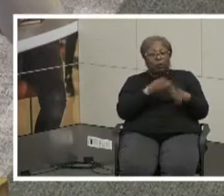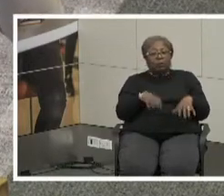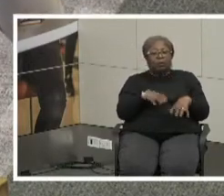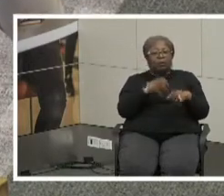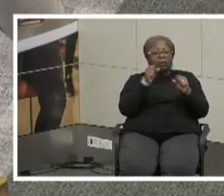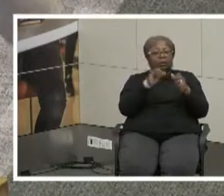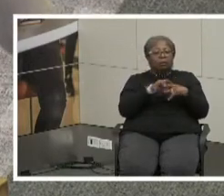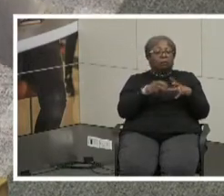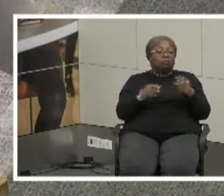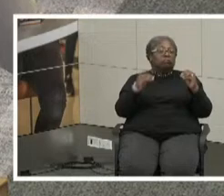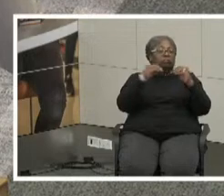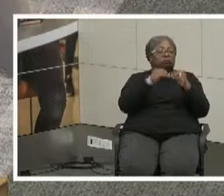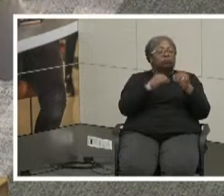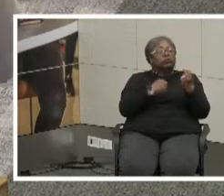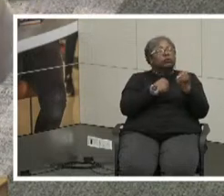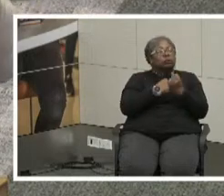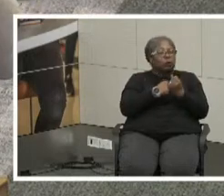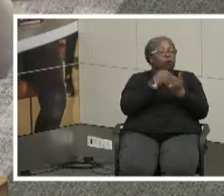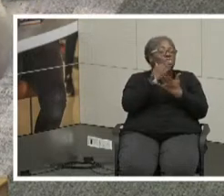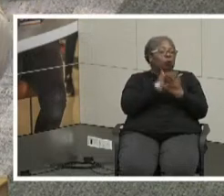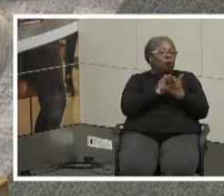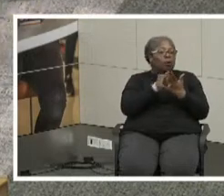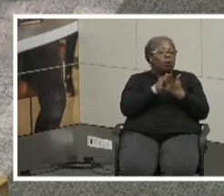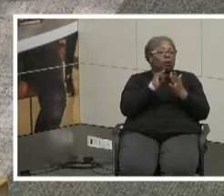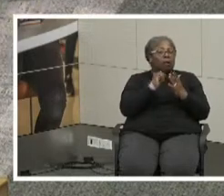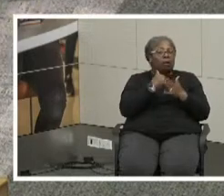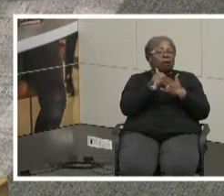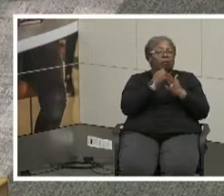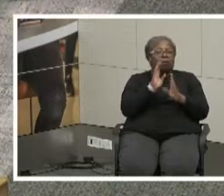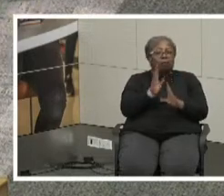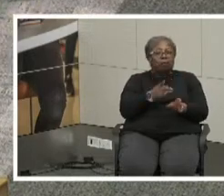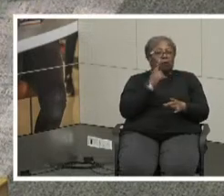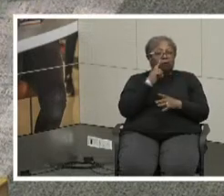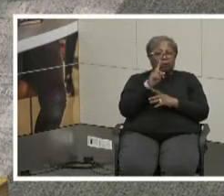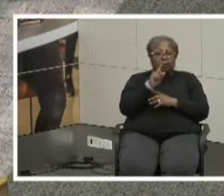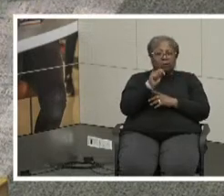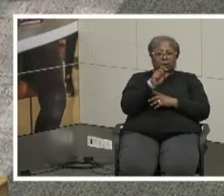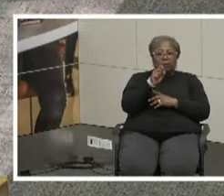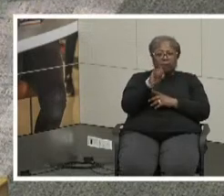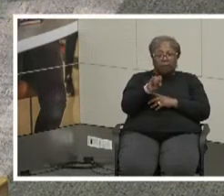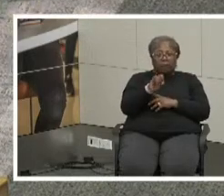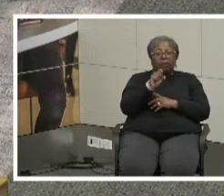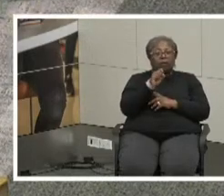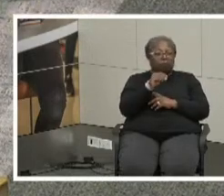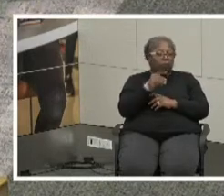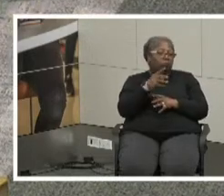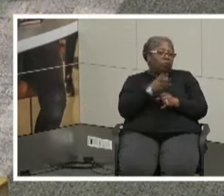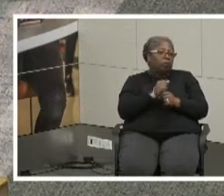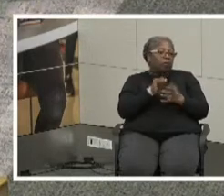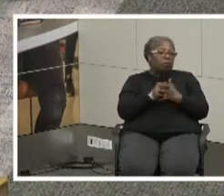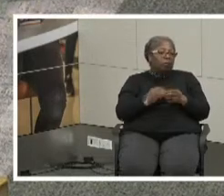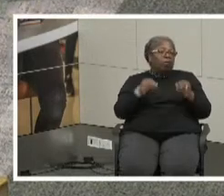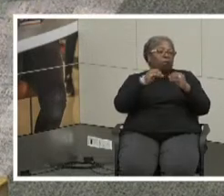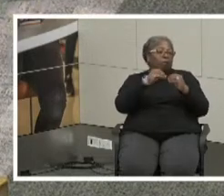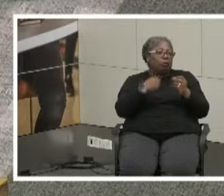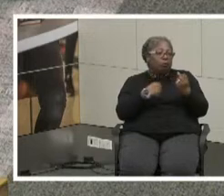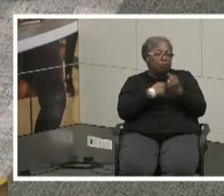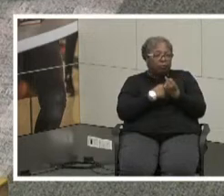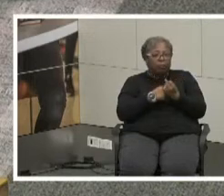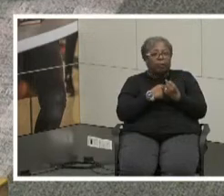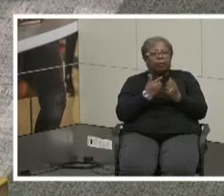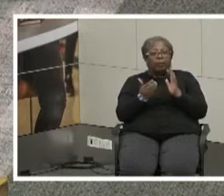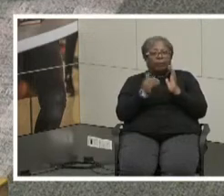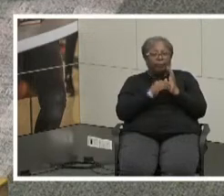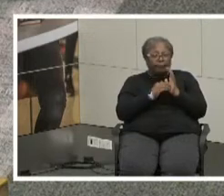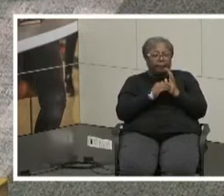additional remediation course that can help further prepare them for TSI um so they get that additional support um